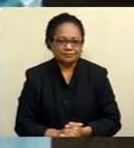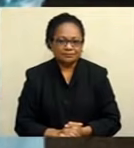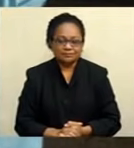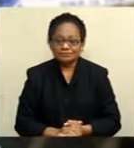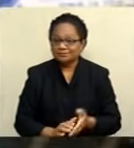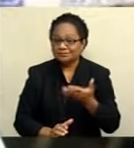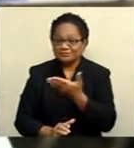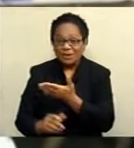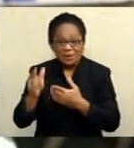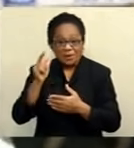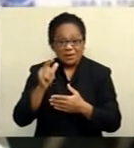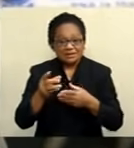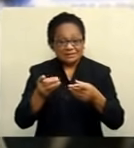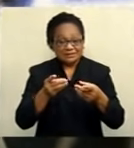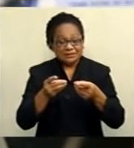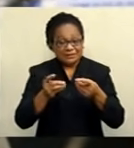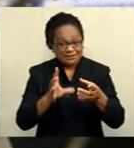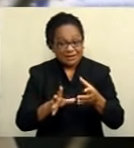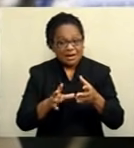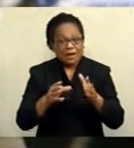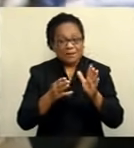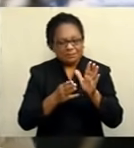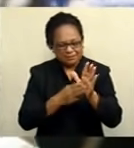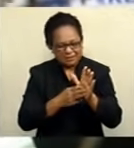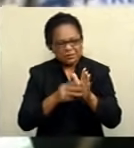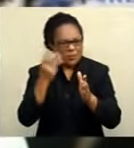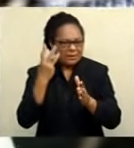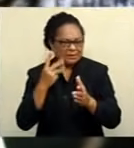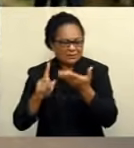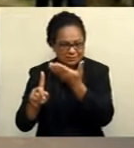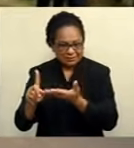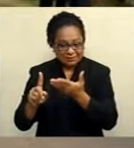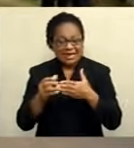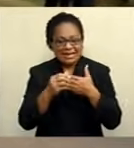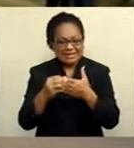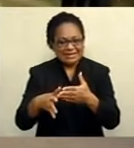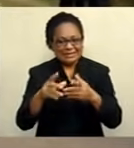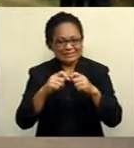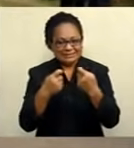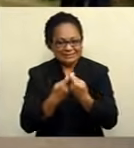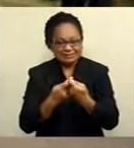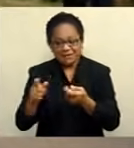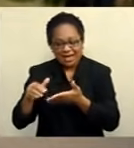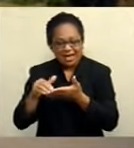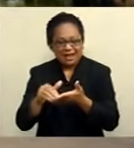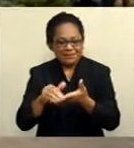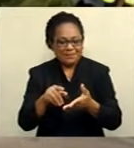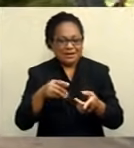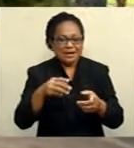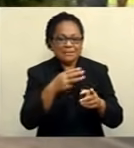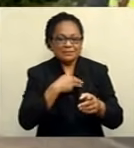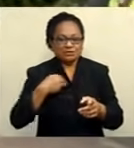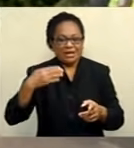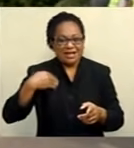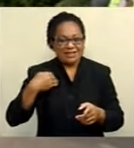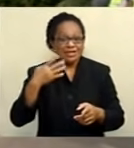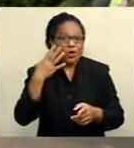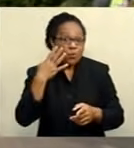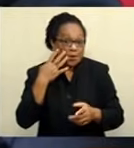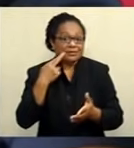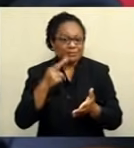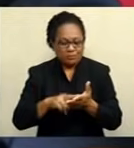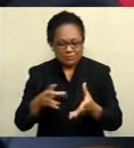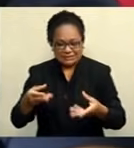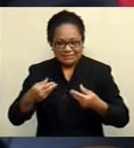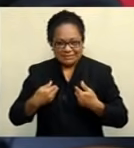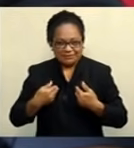Superintendent Margaret Marshall heads a team of police forensic officers who assist the Ministry of Health retrieve bodies when a report is lodged.